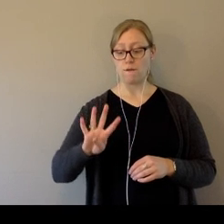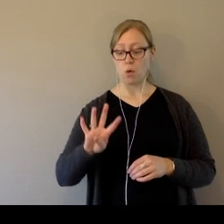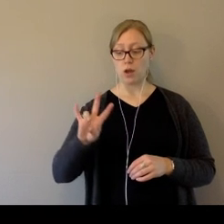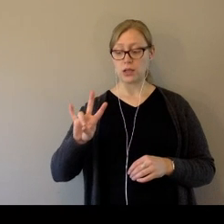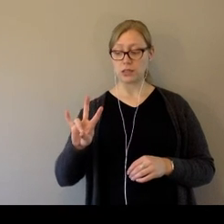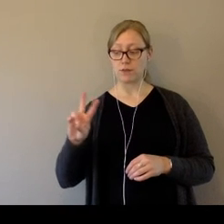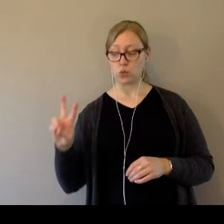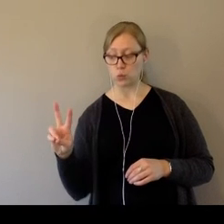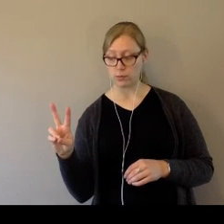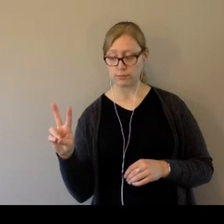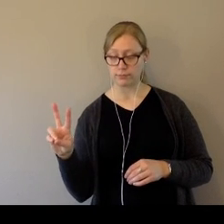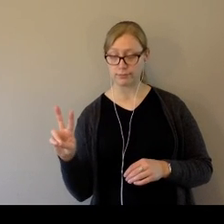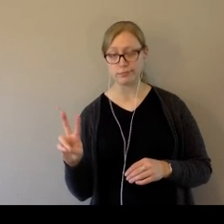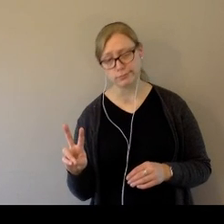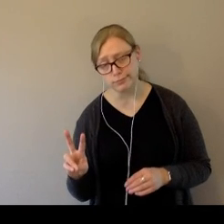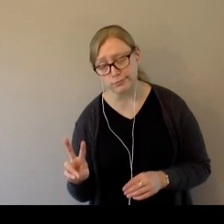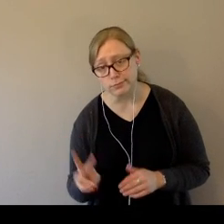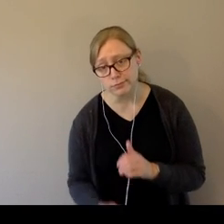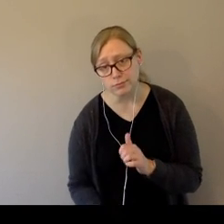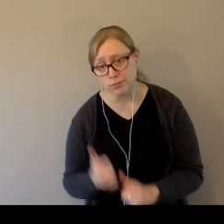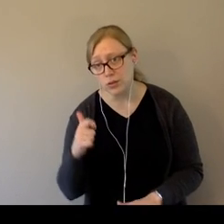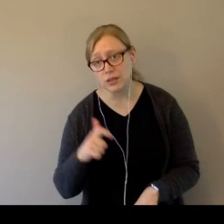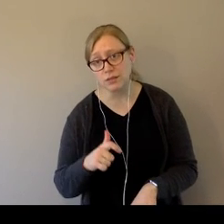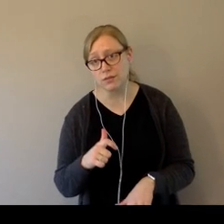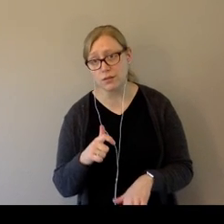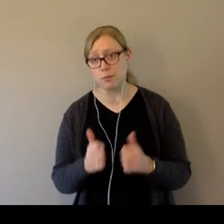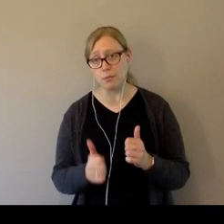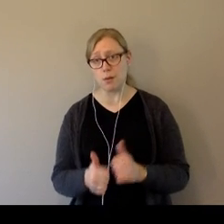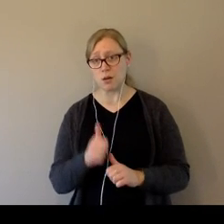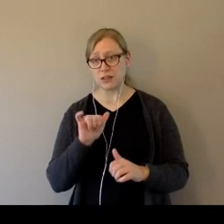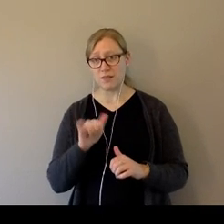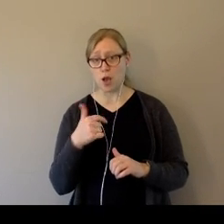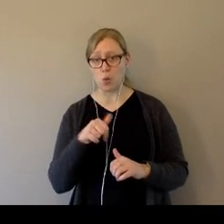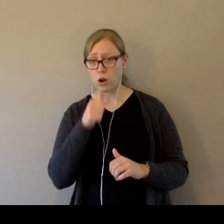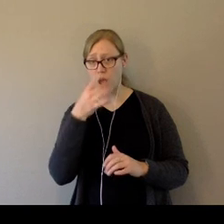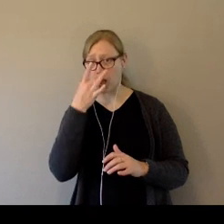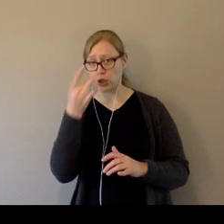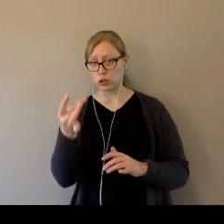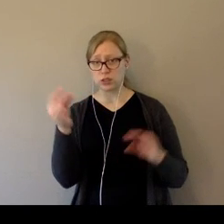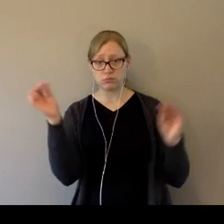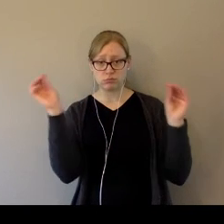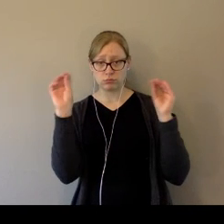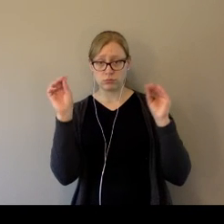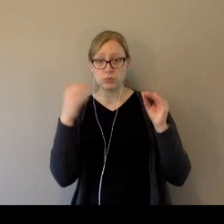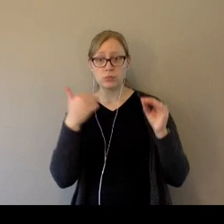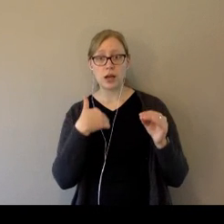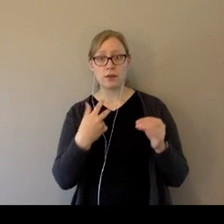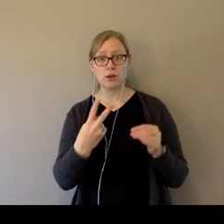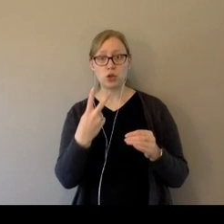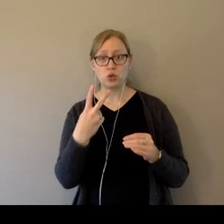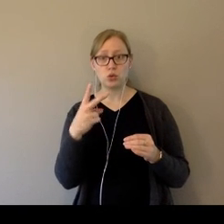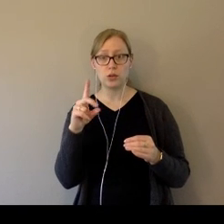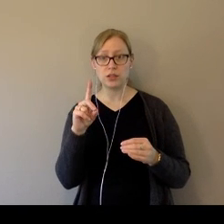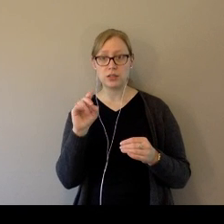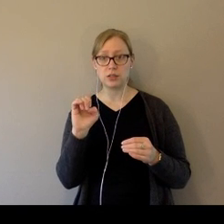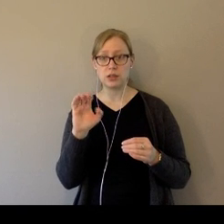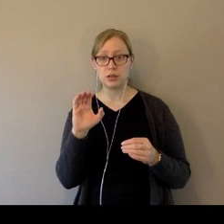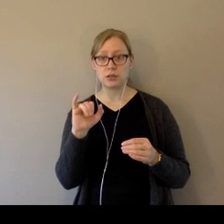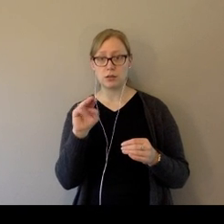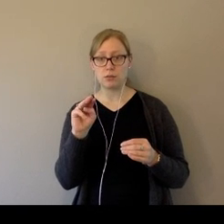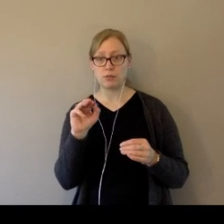5.03472. Now, of course, most of that we're not interested at all. We have 2 decimal places in this